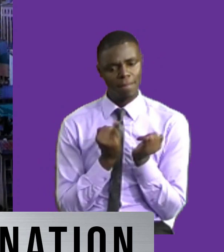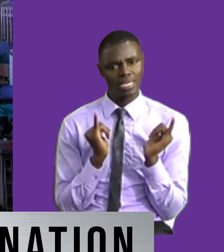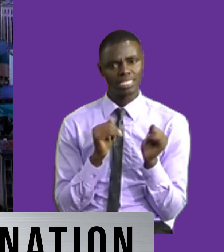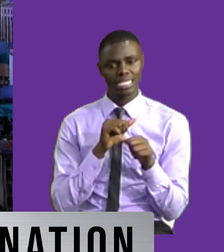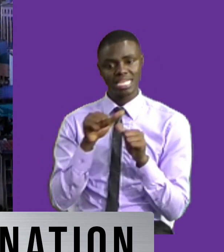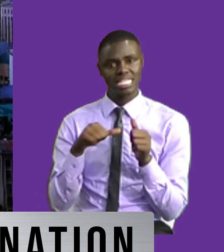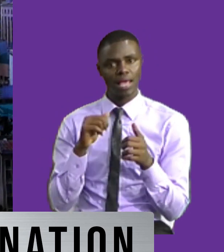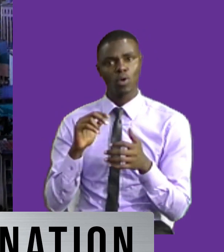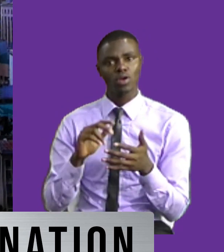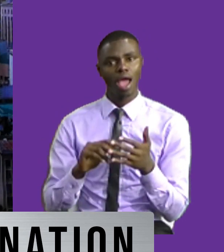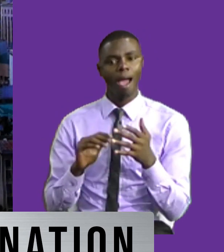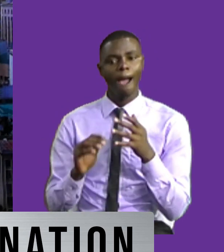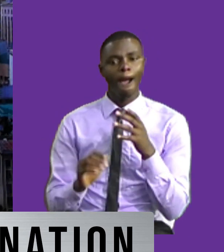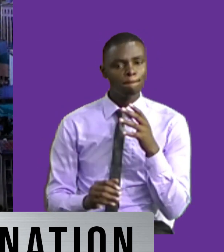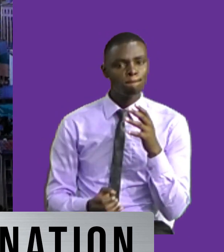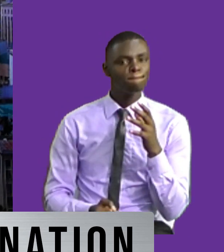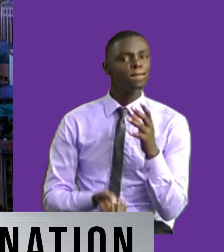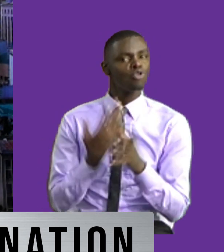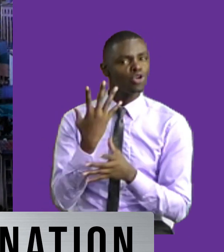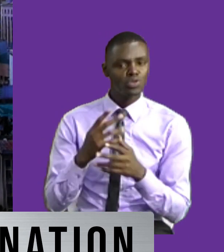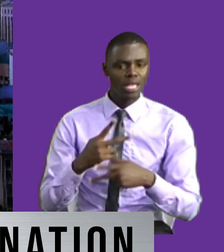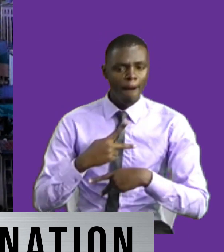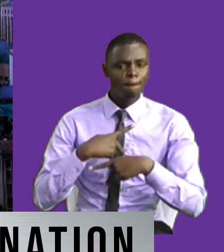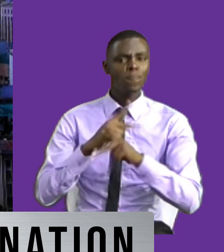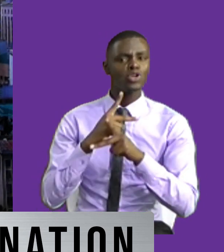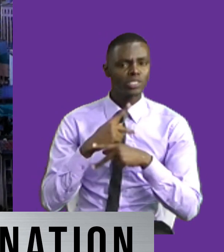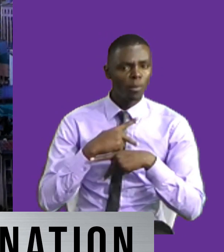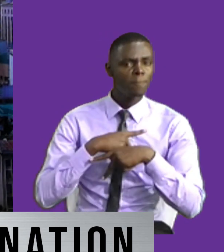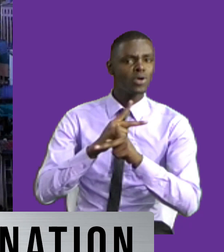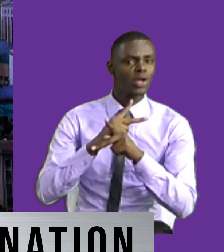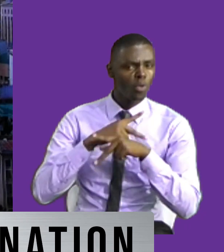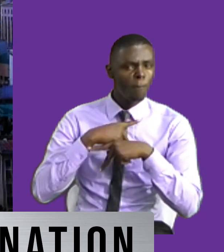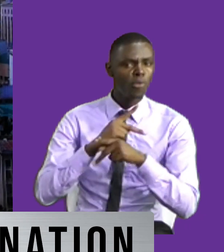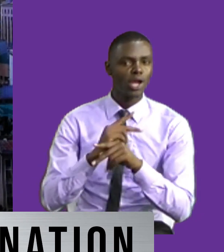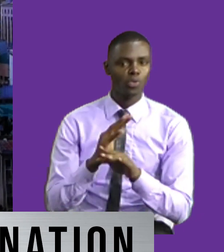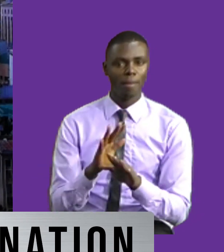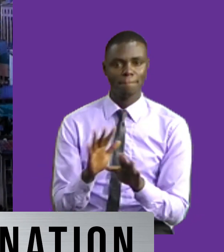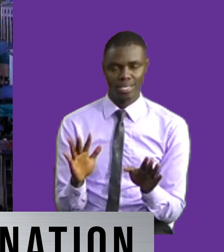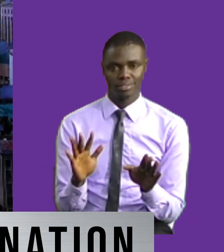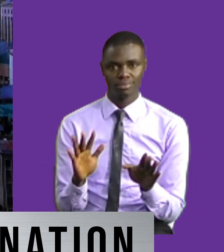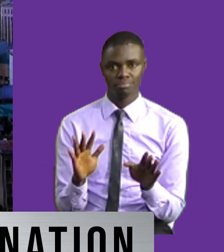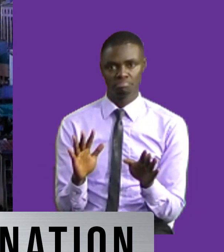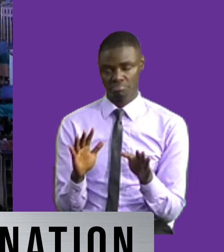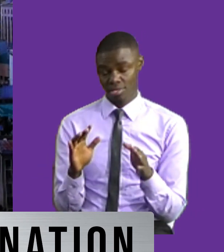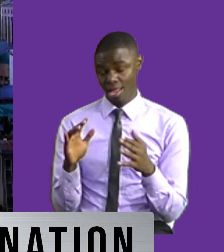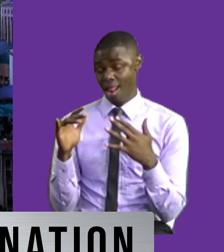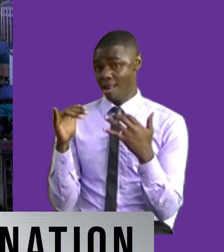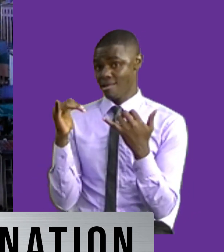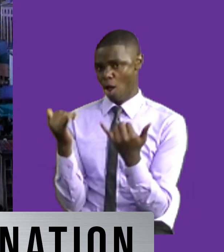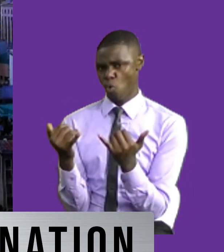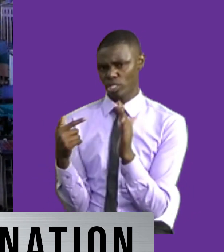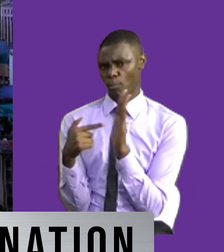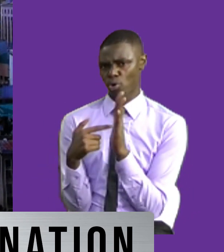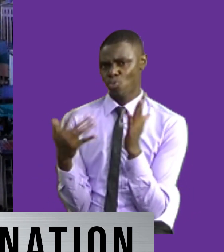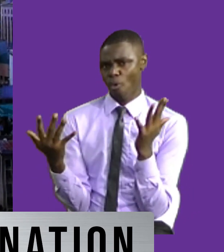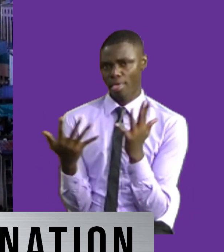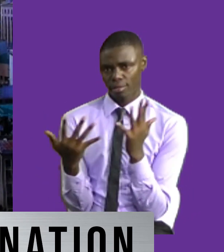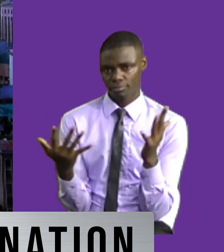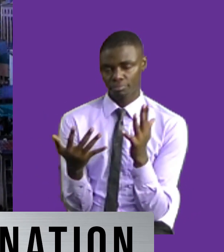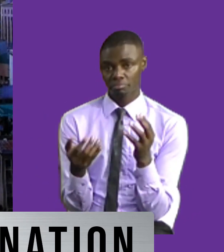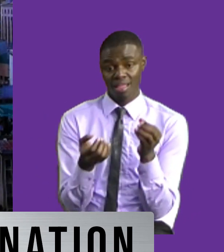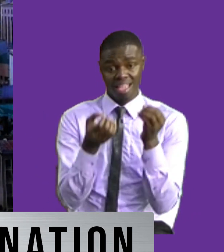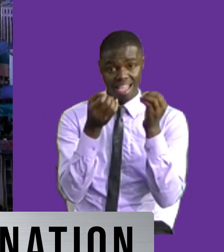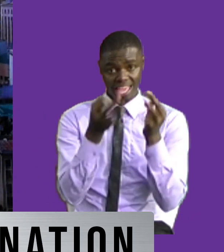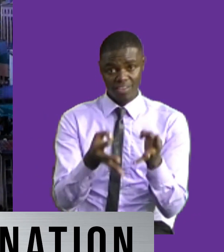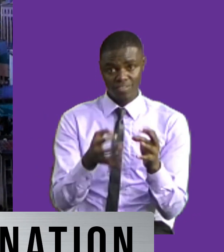about produce, and produce more. It came to a point where if